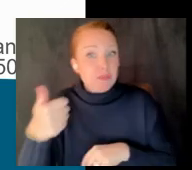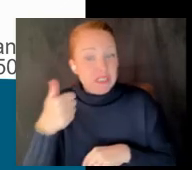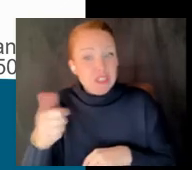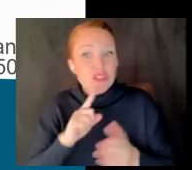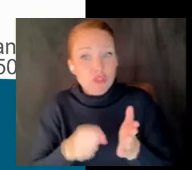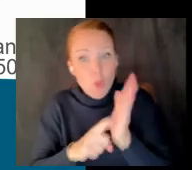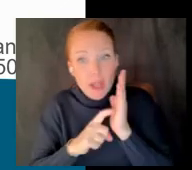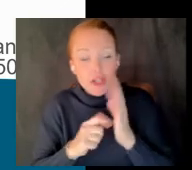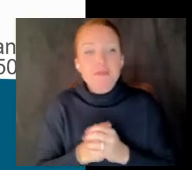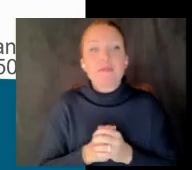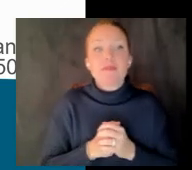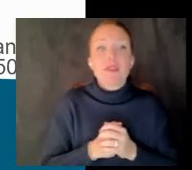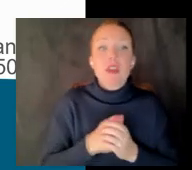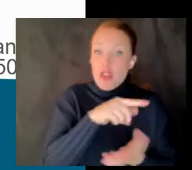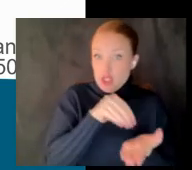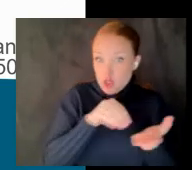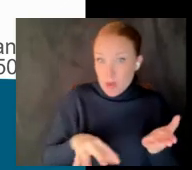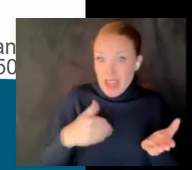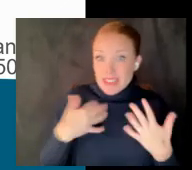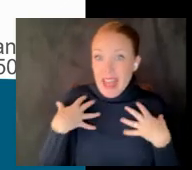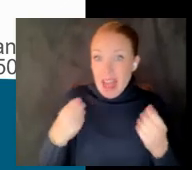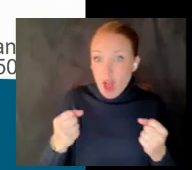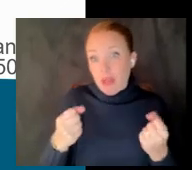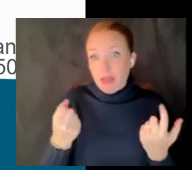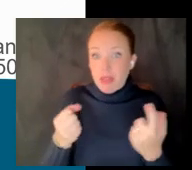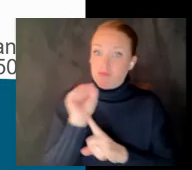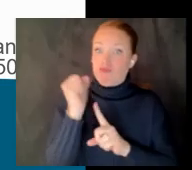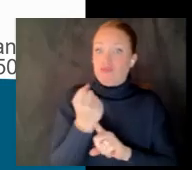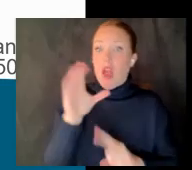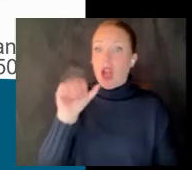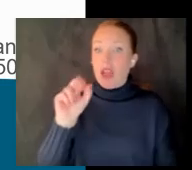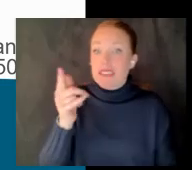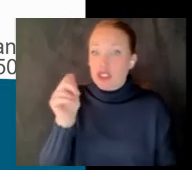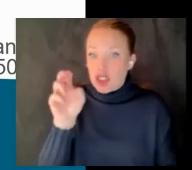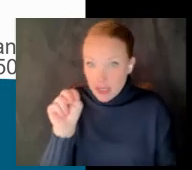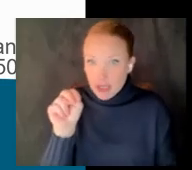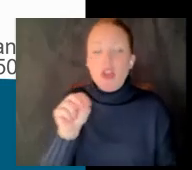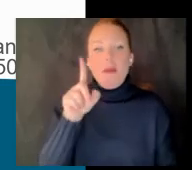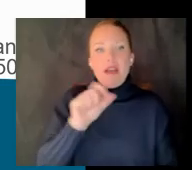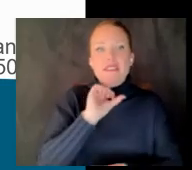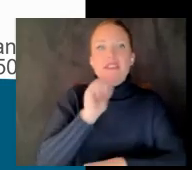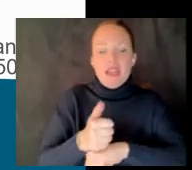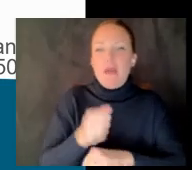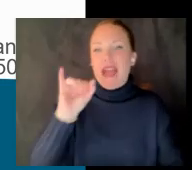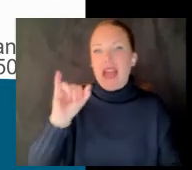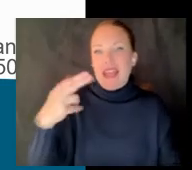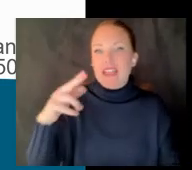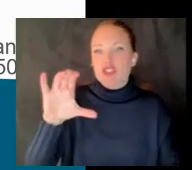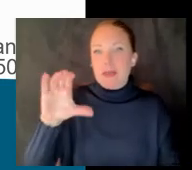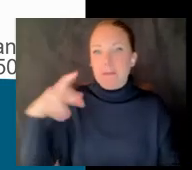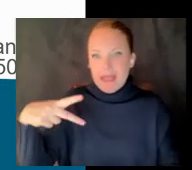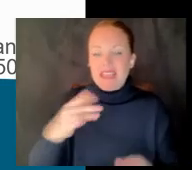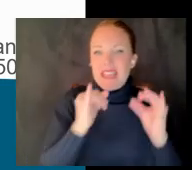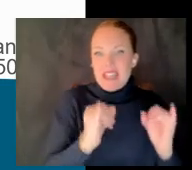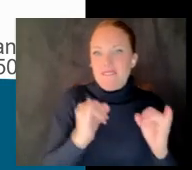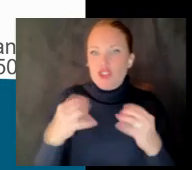If a student has a health condition, the best way to manage their health condition is through an individual health care plan, commonly known as